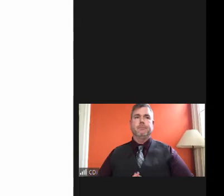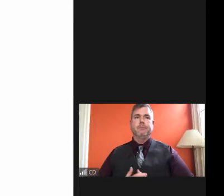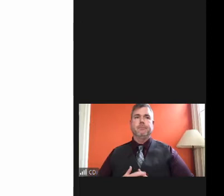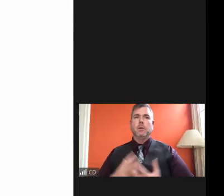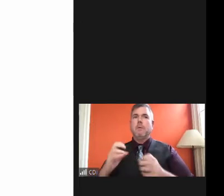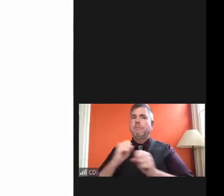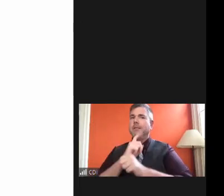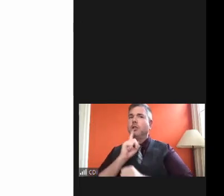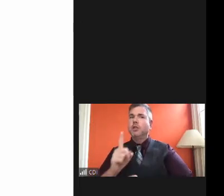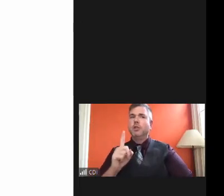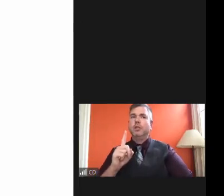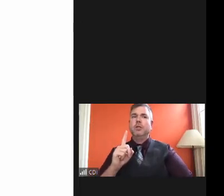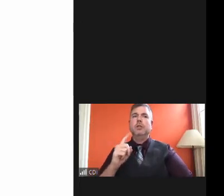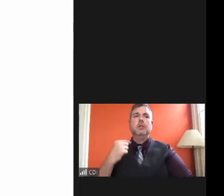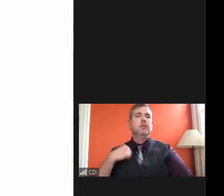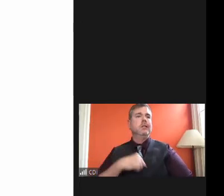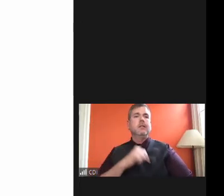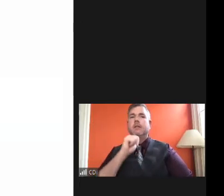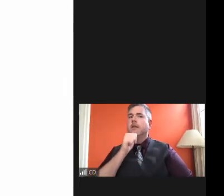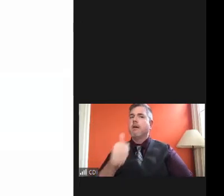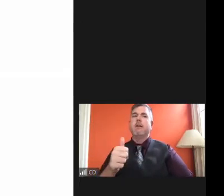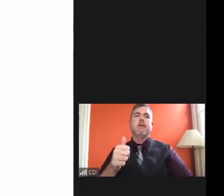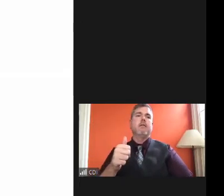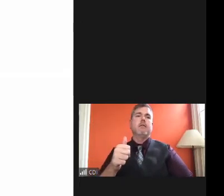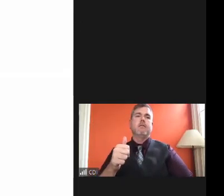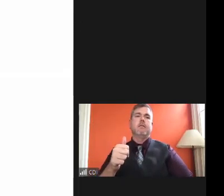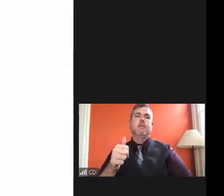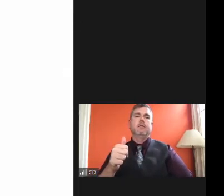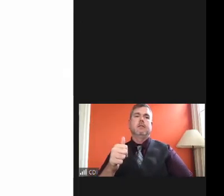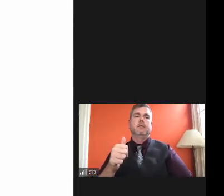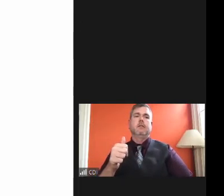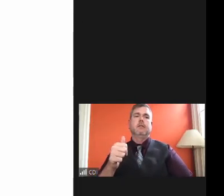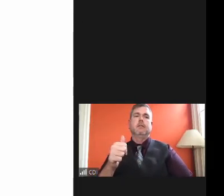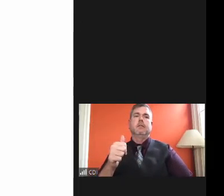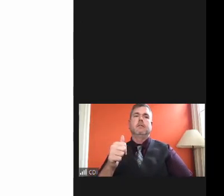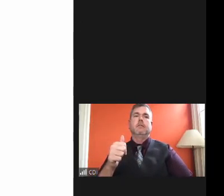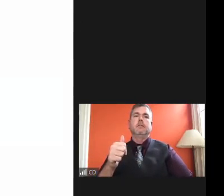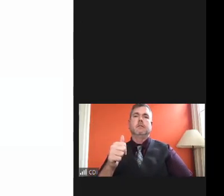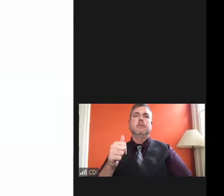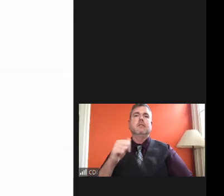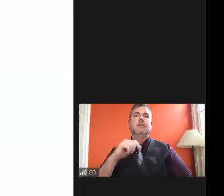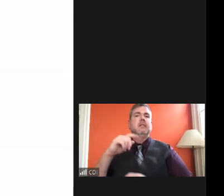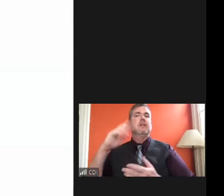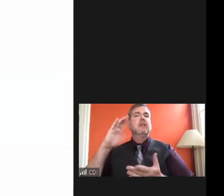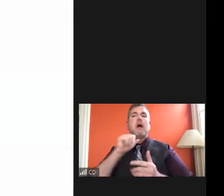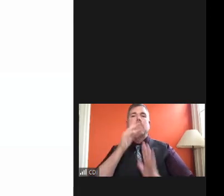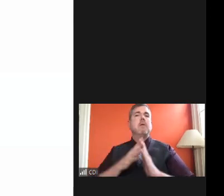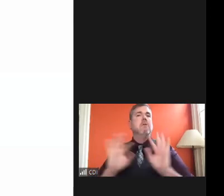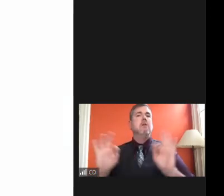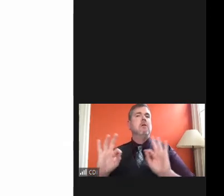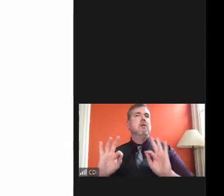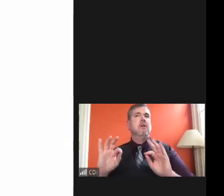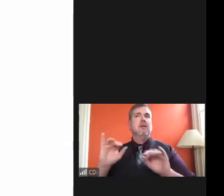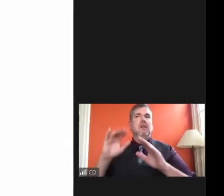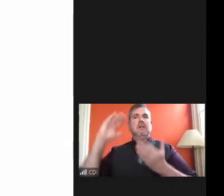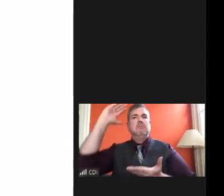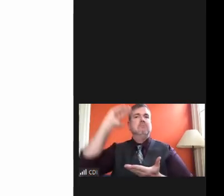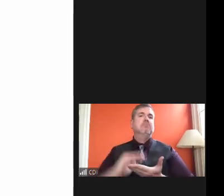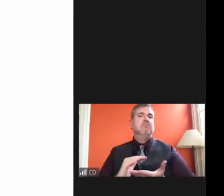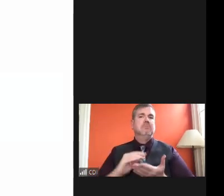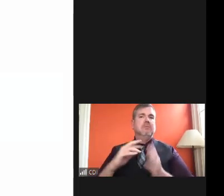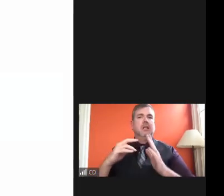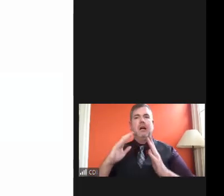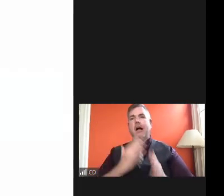now, I think it's 26 counties. In fact, the vast majority of people who live in the state of California are in counties that are on the watch list.